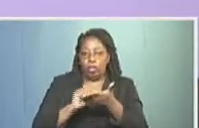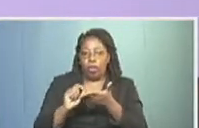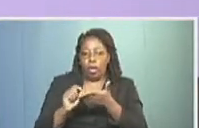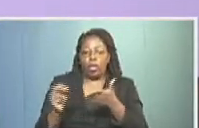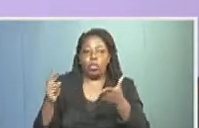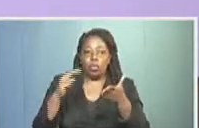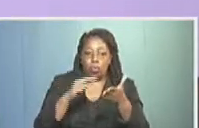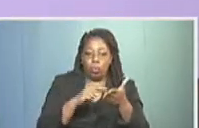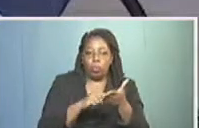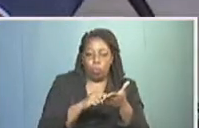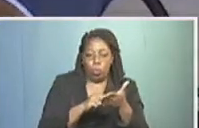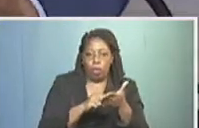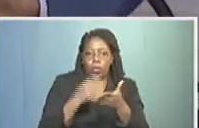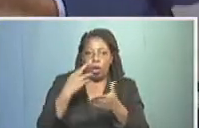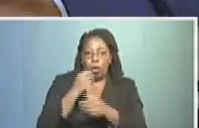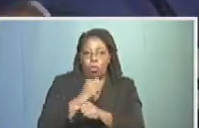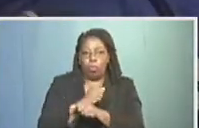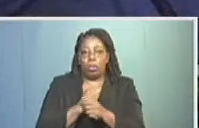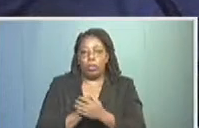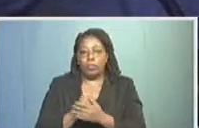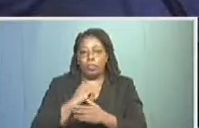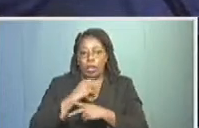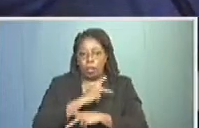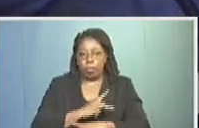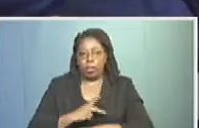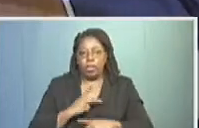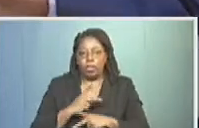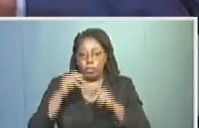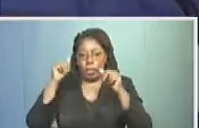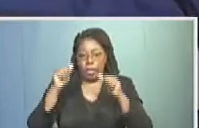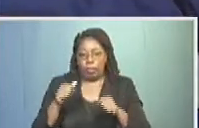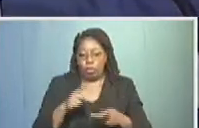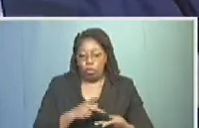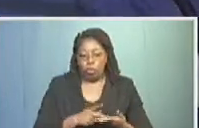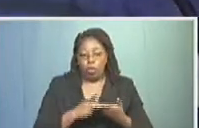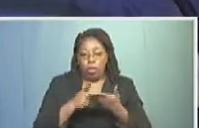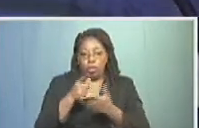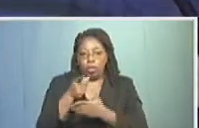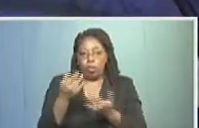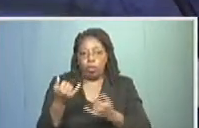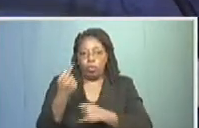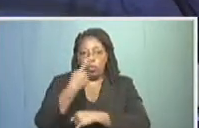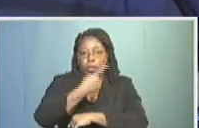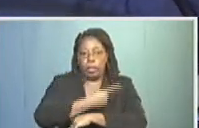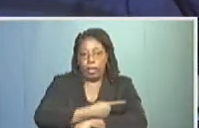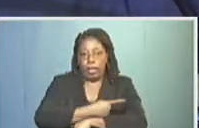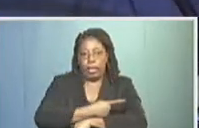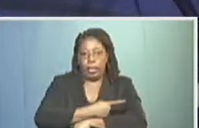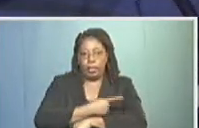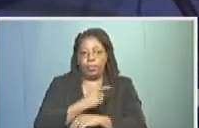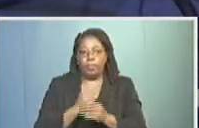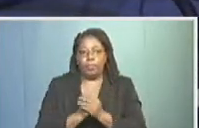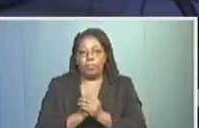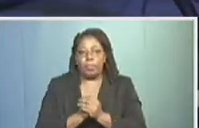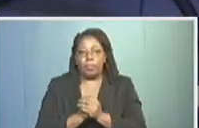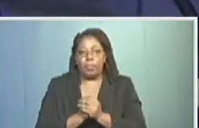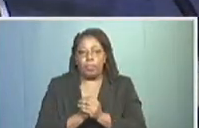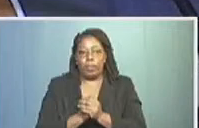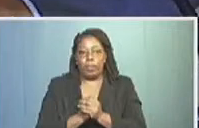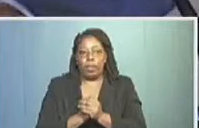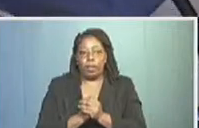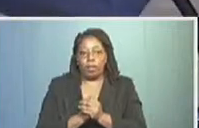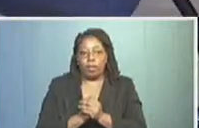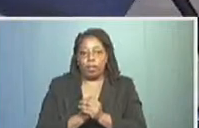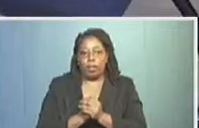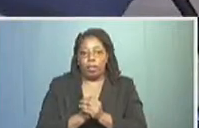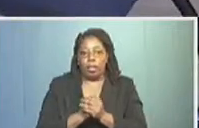her local charity work. So I'm very pleased to be able to present you today, and in fact you've got it presented by the captain, so